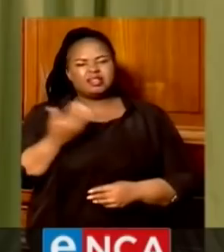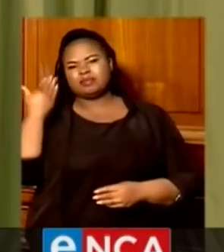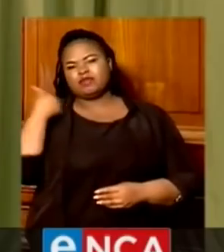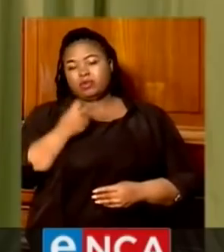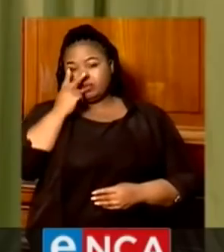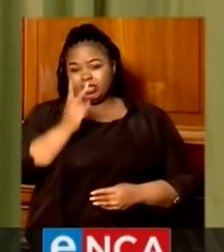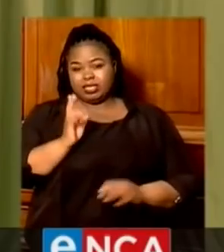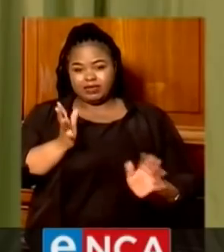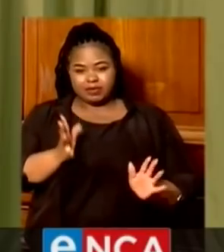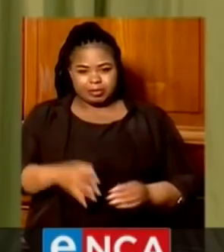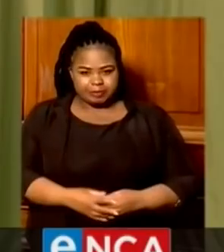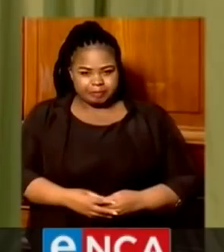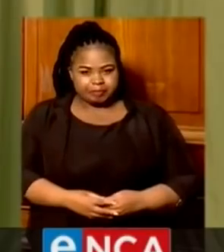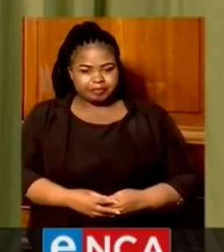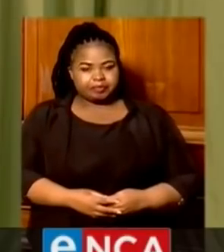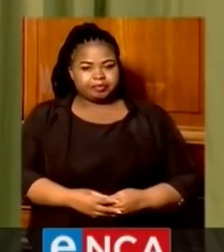excuse me,